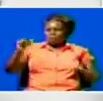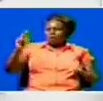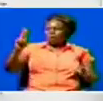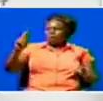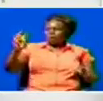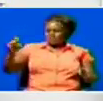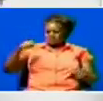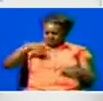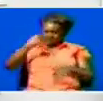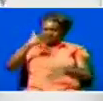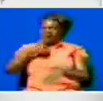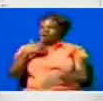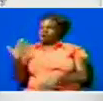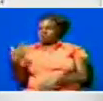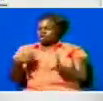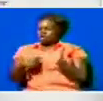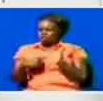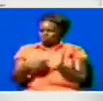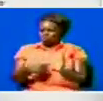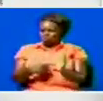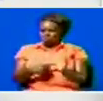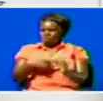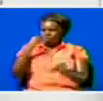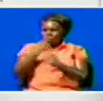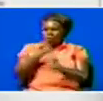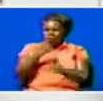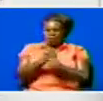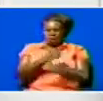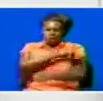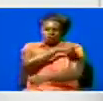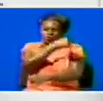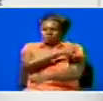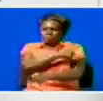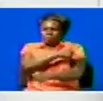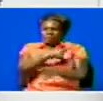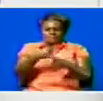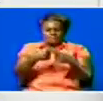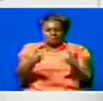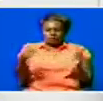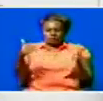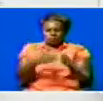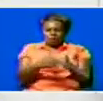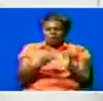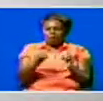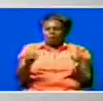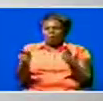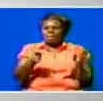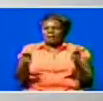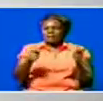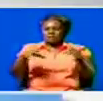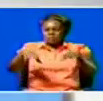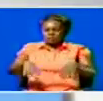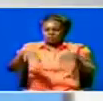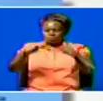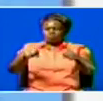is in our possession, granted immunity to workers at the hospital but did not prevent the new management from taking